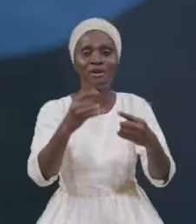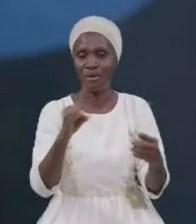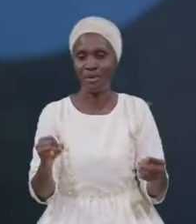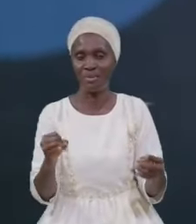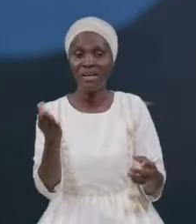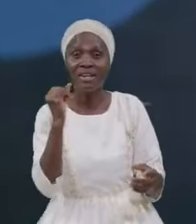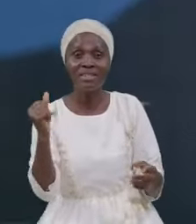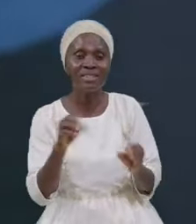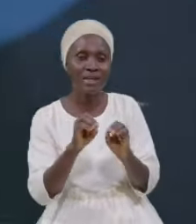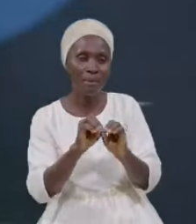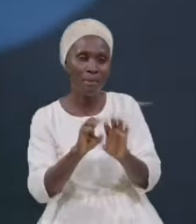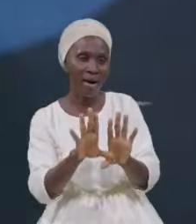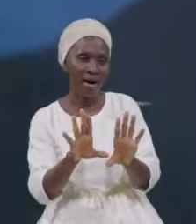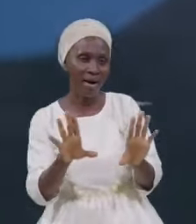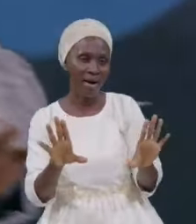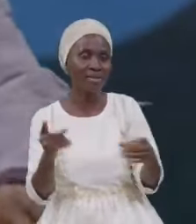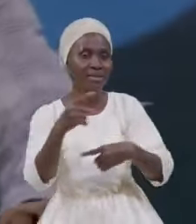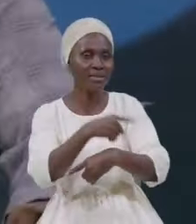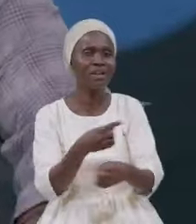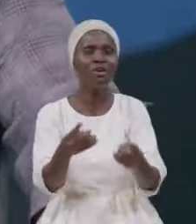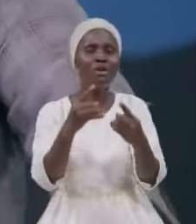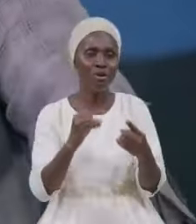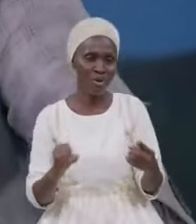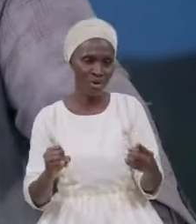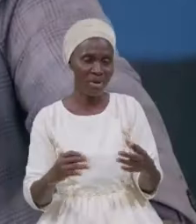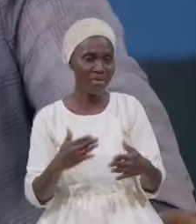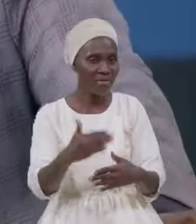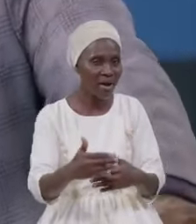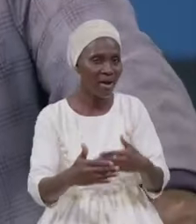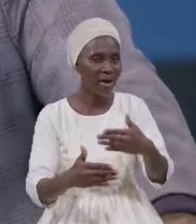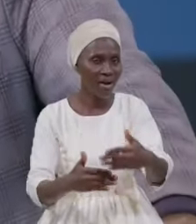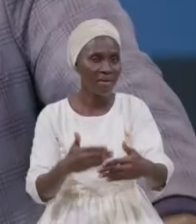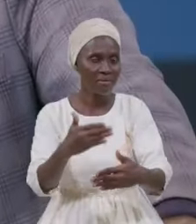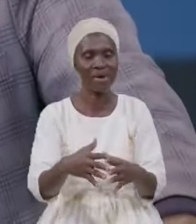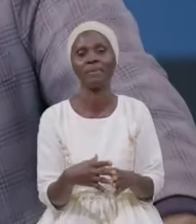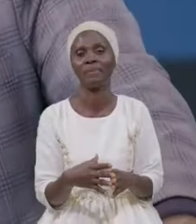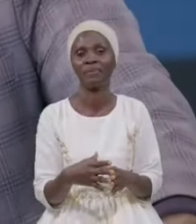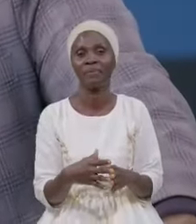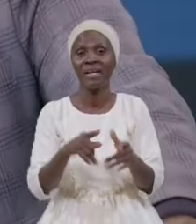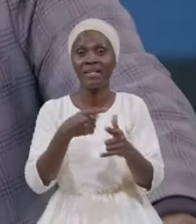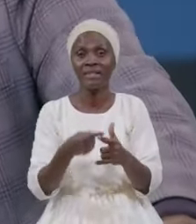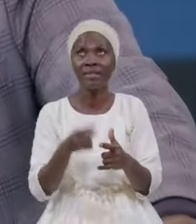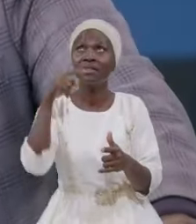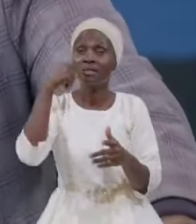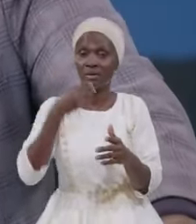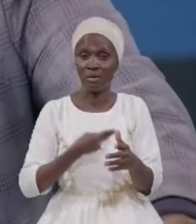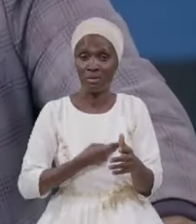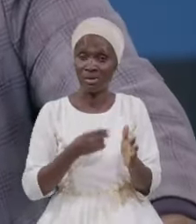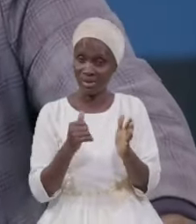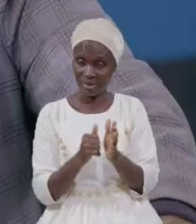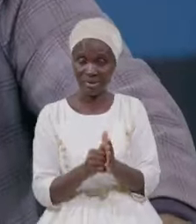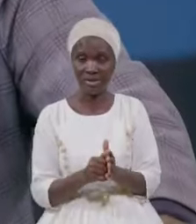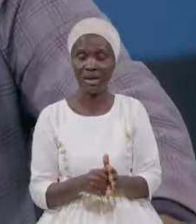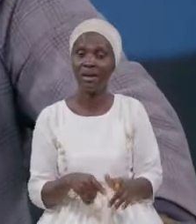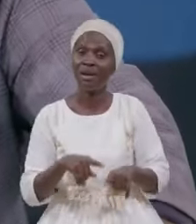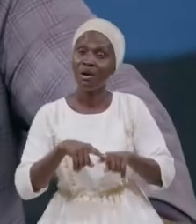by and by. And then it tells us, but its brightness shall